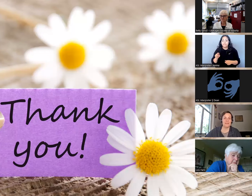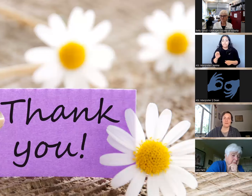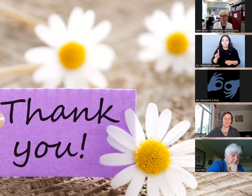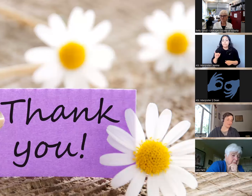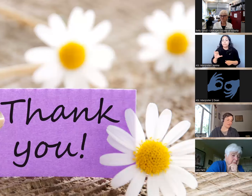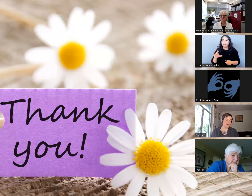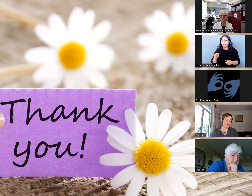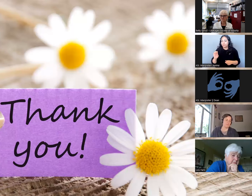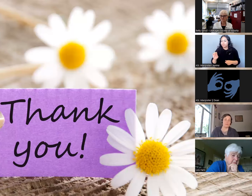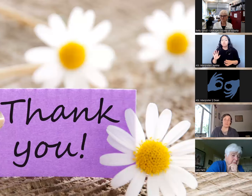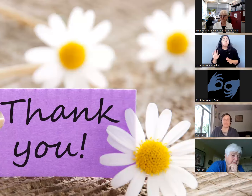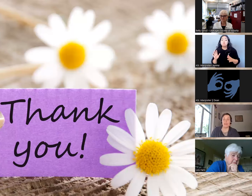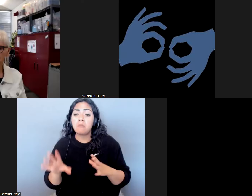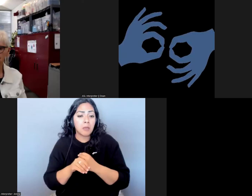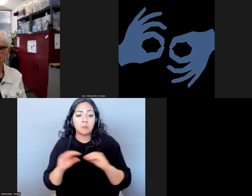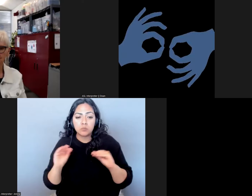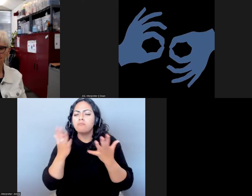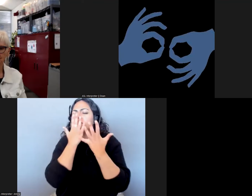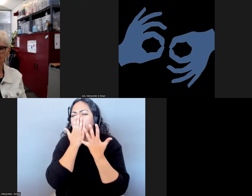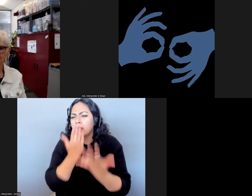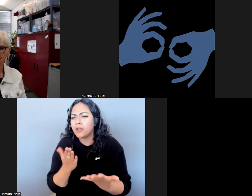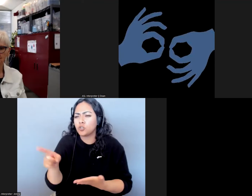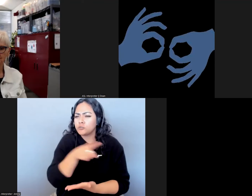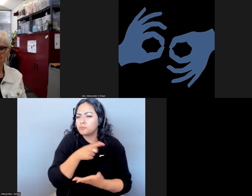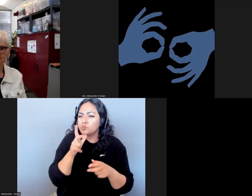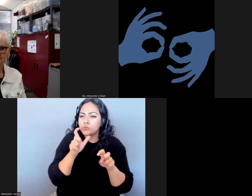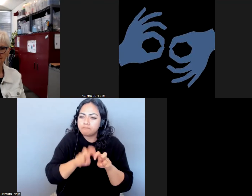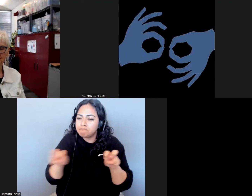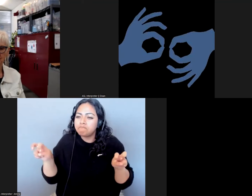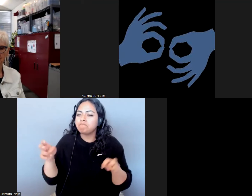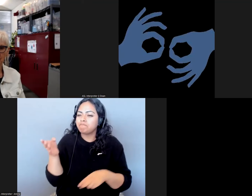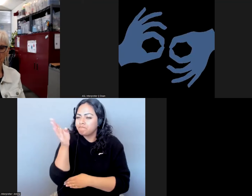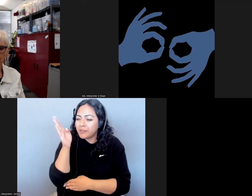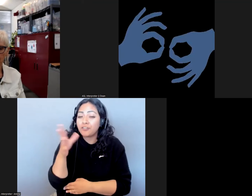big thank you to all the speakers and all the participants who showed up on a Monday